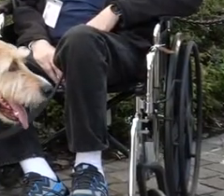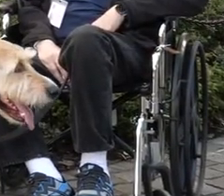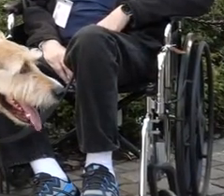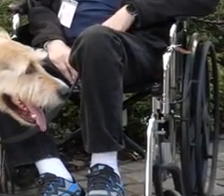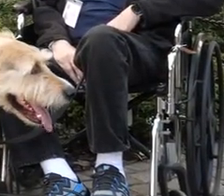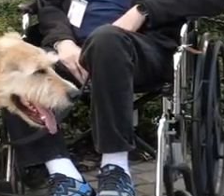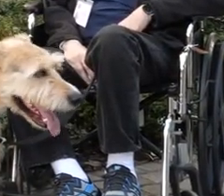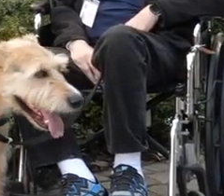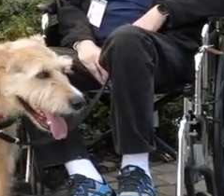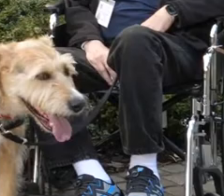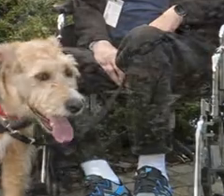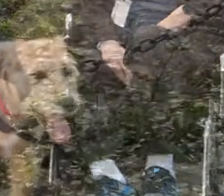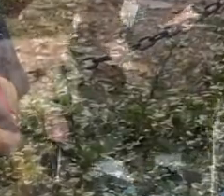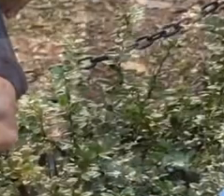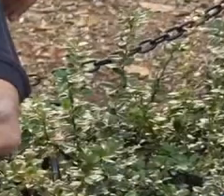palm.